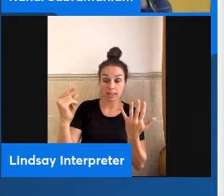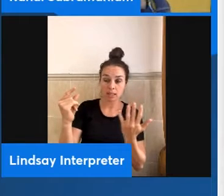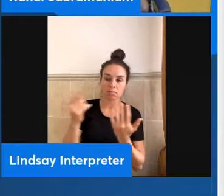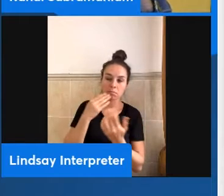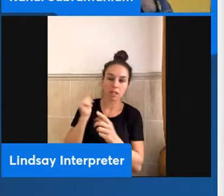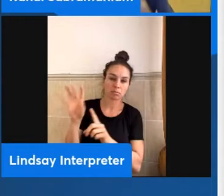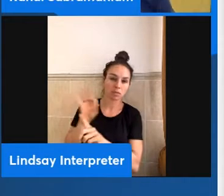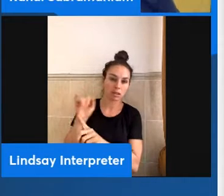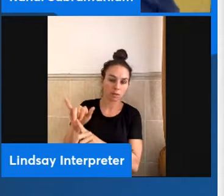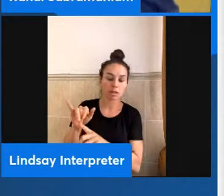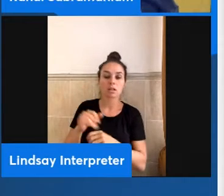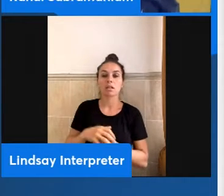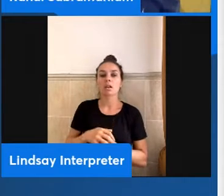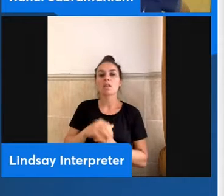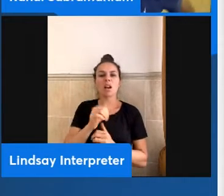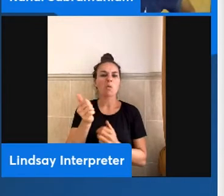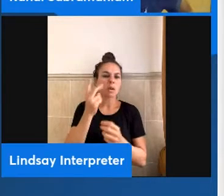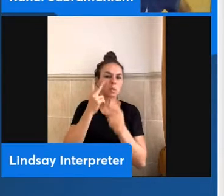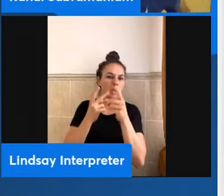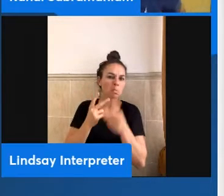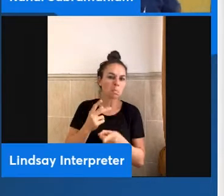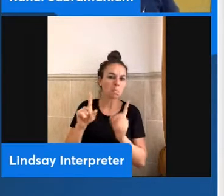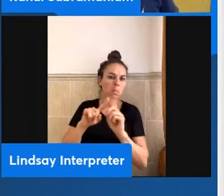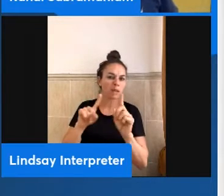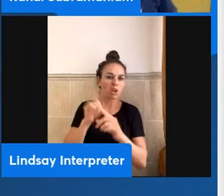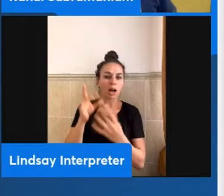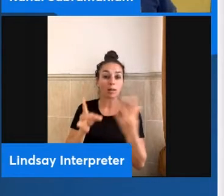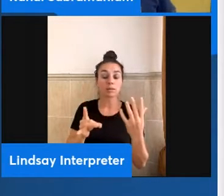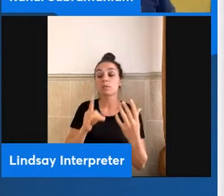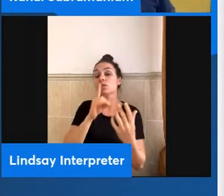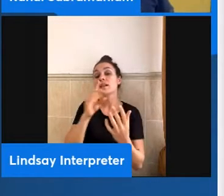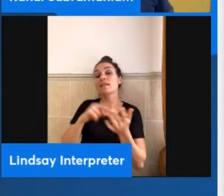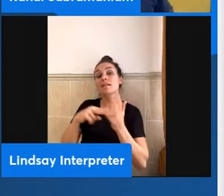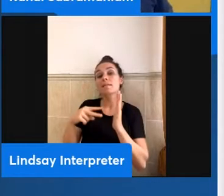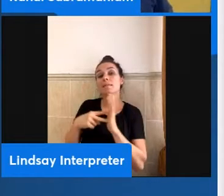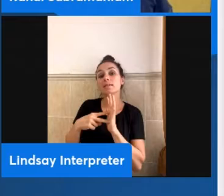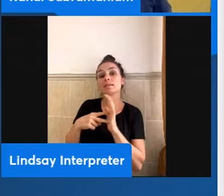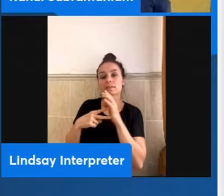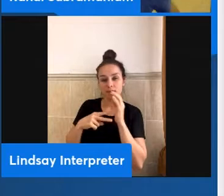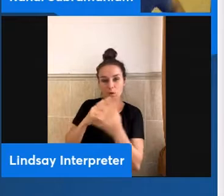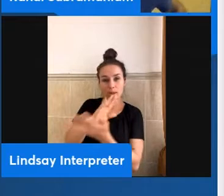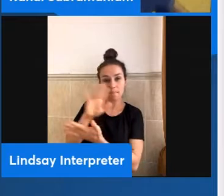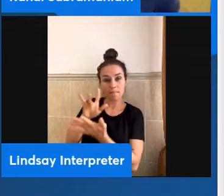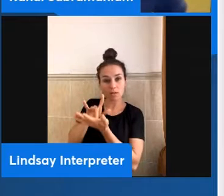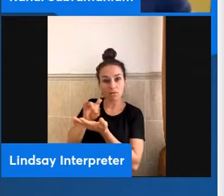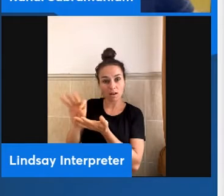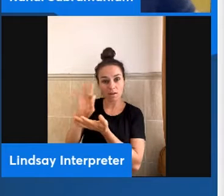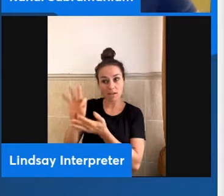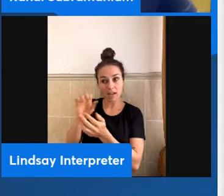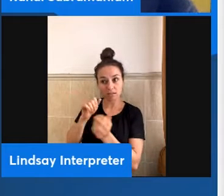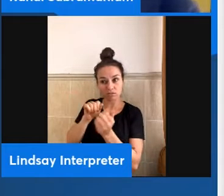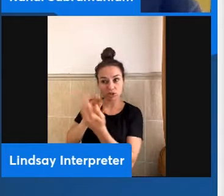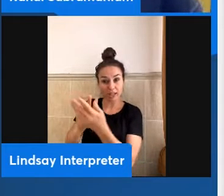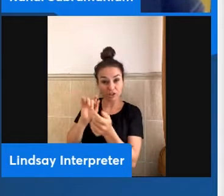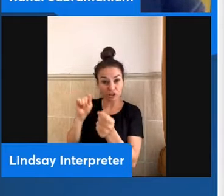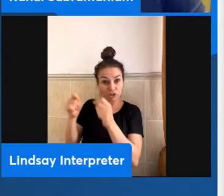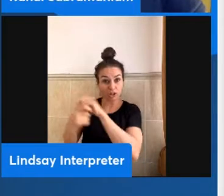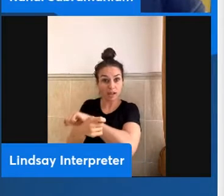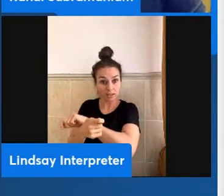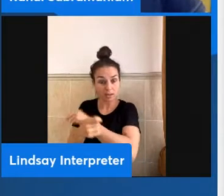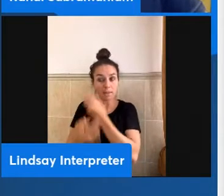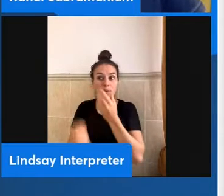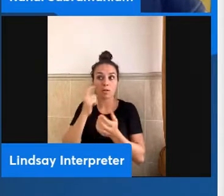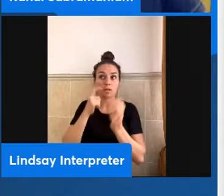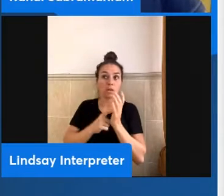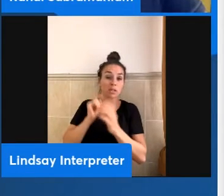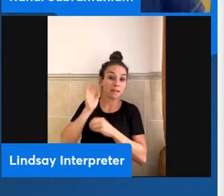then the other ones are there. So in a sense, we may be, because they're in the middle of the strategy change, probably in the future we may see maybe